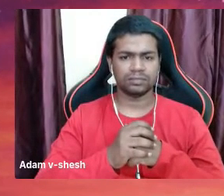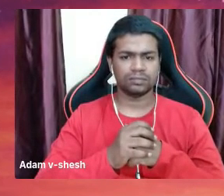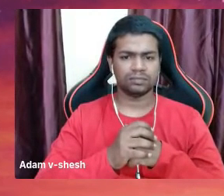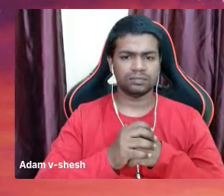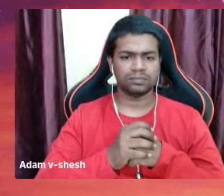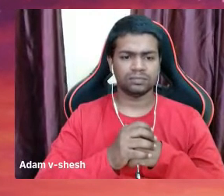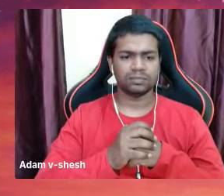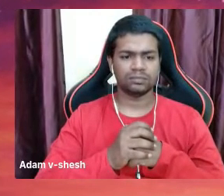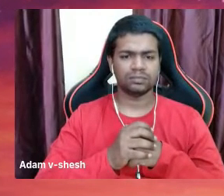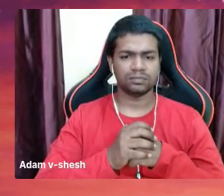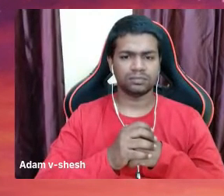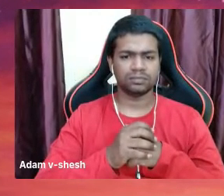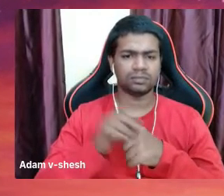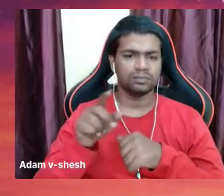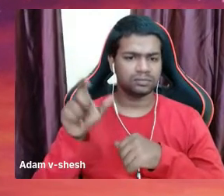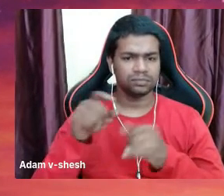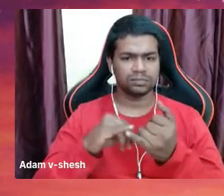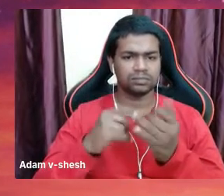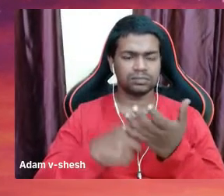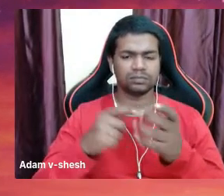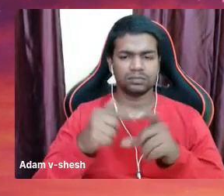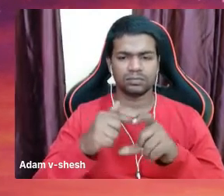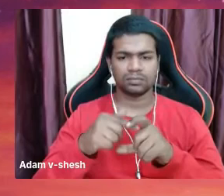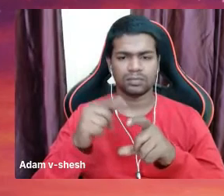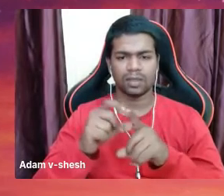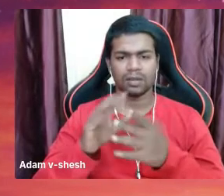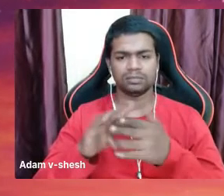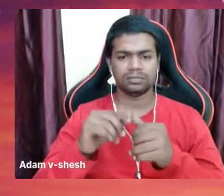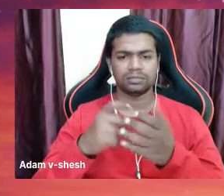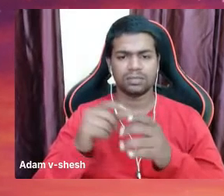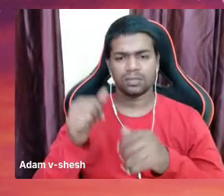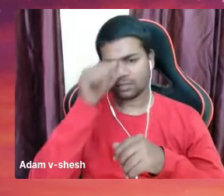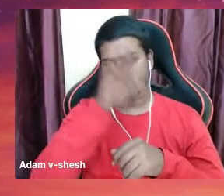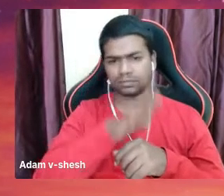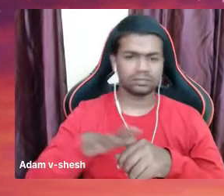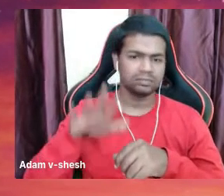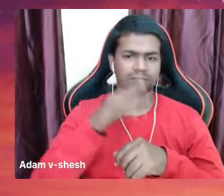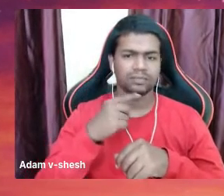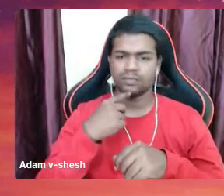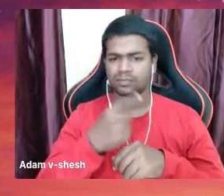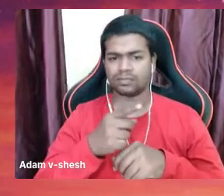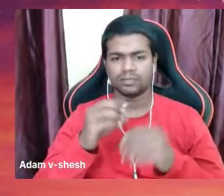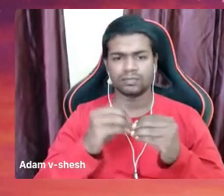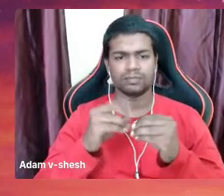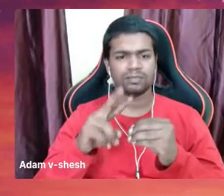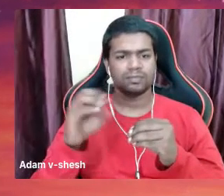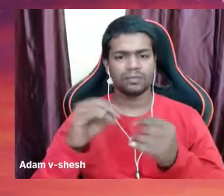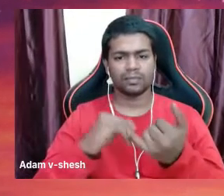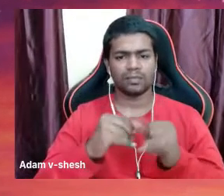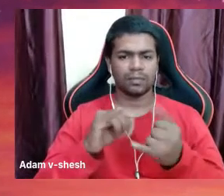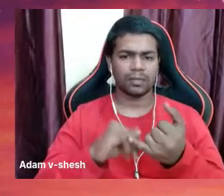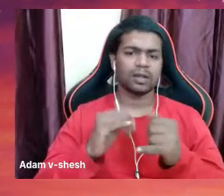Sridhar Vembu of Zoho, right? He's spoken and written about this. He's saying that India, and of course he's speaking from a B2B SaaS standpoint